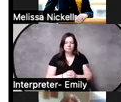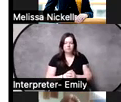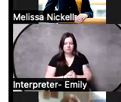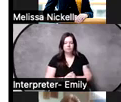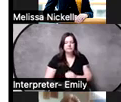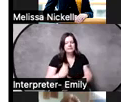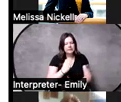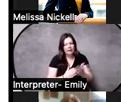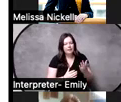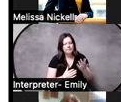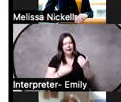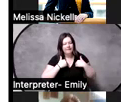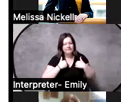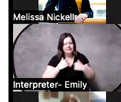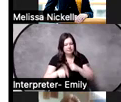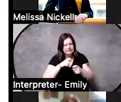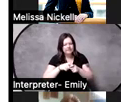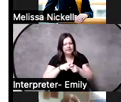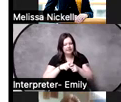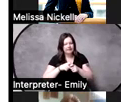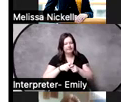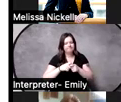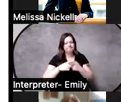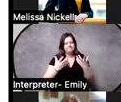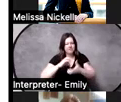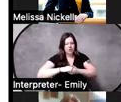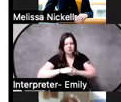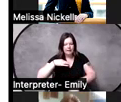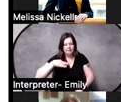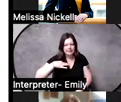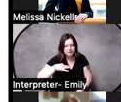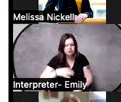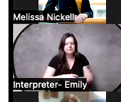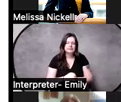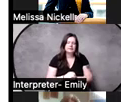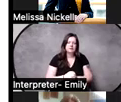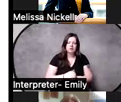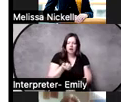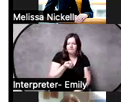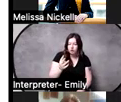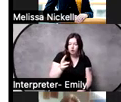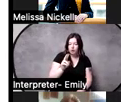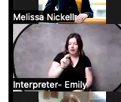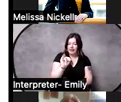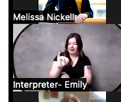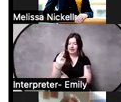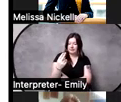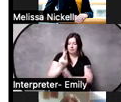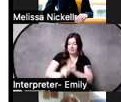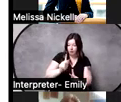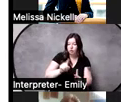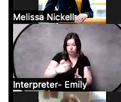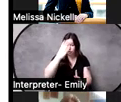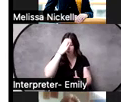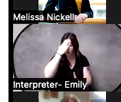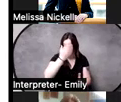funding mechanisms that I talked about. A couple of NIH people that you should be aware of. One is a